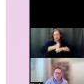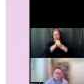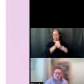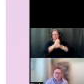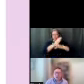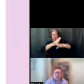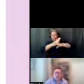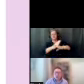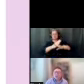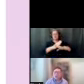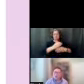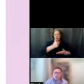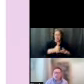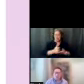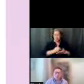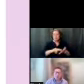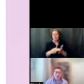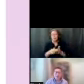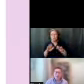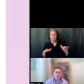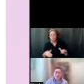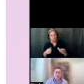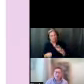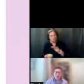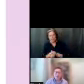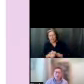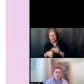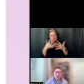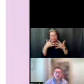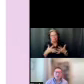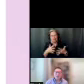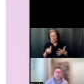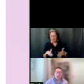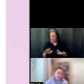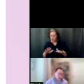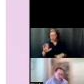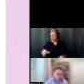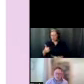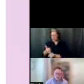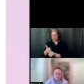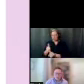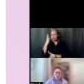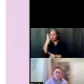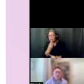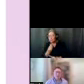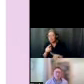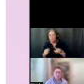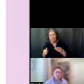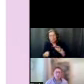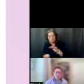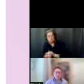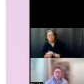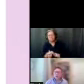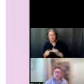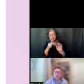It's a shame. You're hiding a beautiful child away just because of this. And again, one of the harmful things downstream from all of